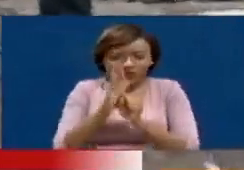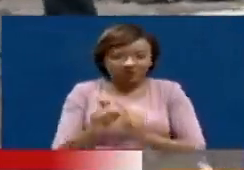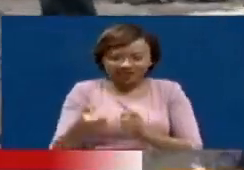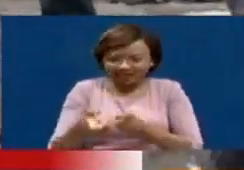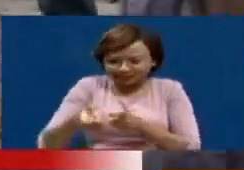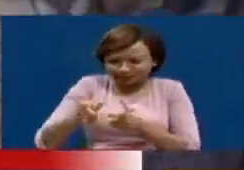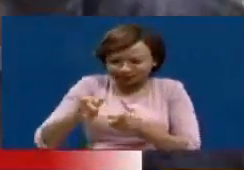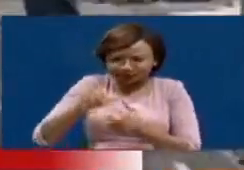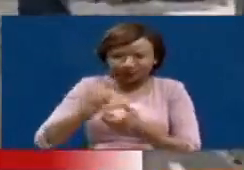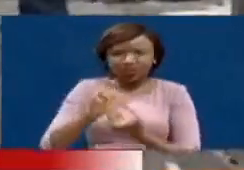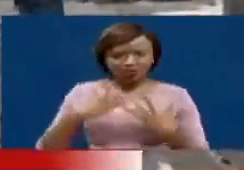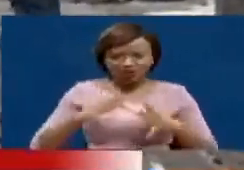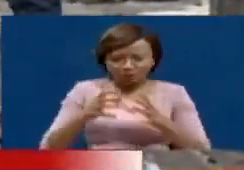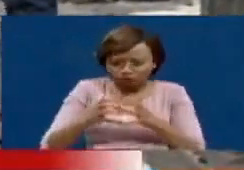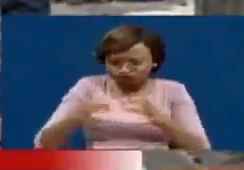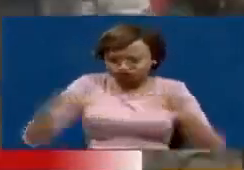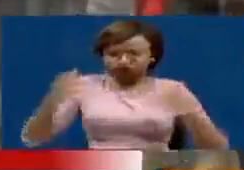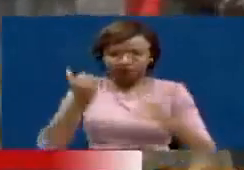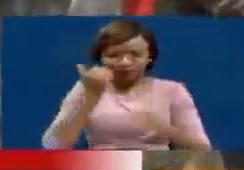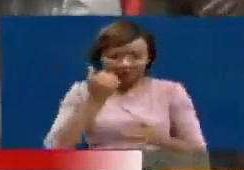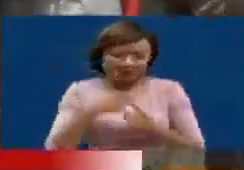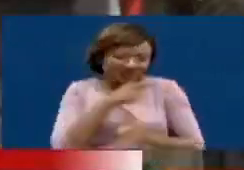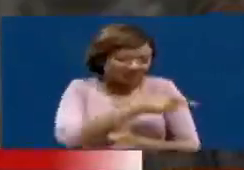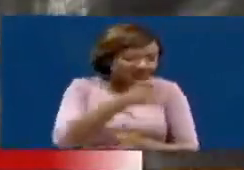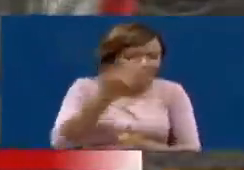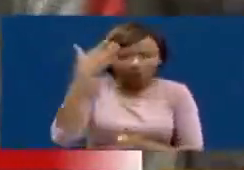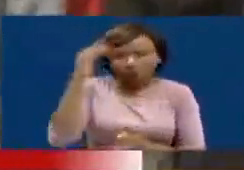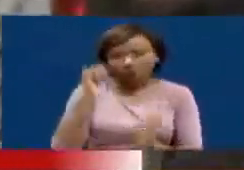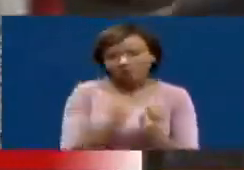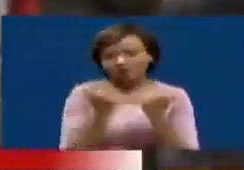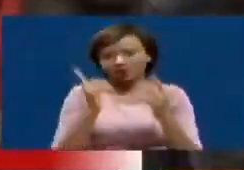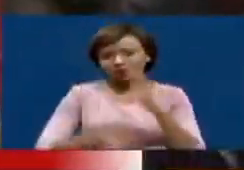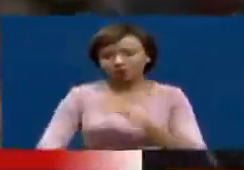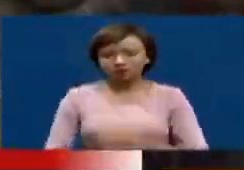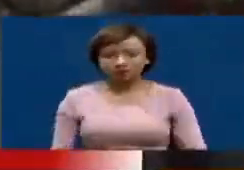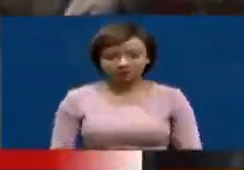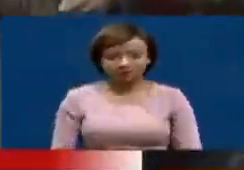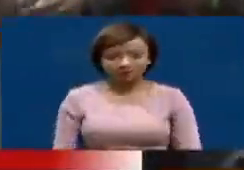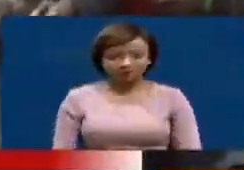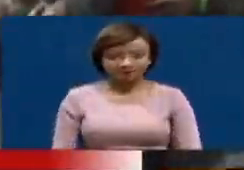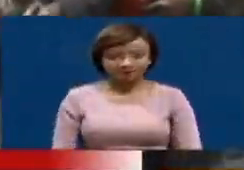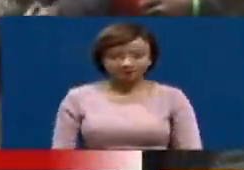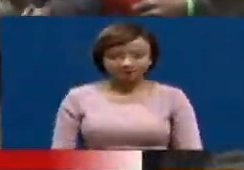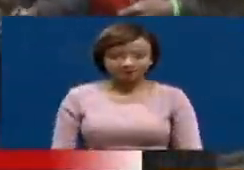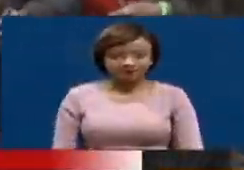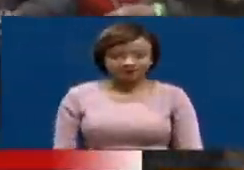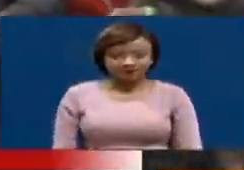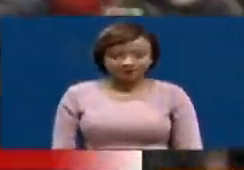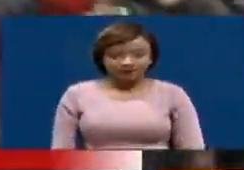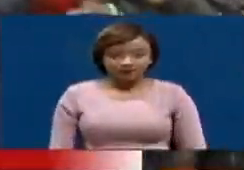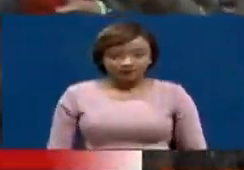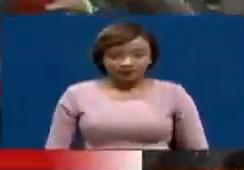yet found, the fate of the street families is still unknown. Faizal Ahmed, Citizen TV, Nairobi.